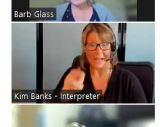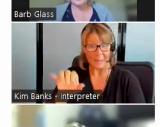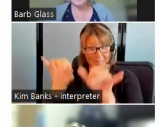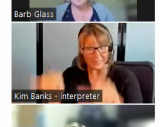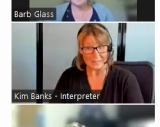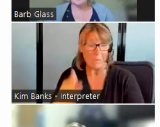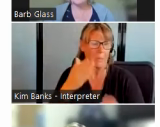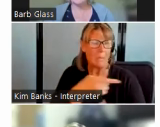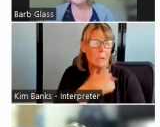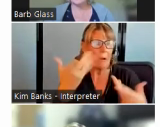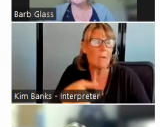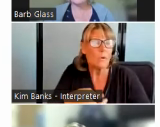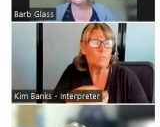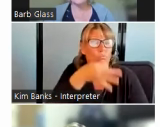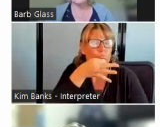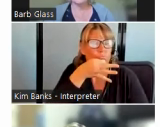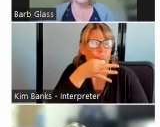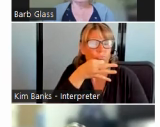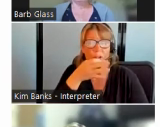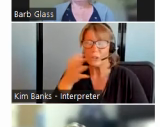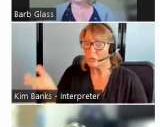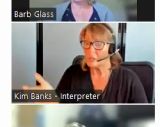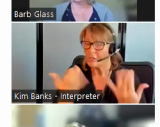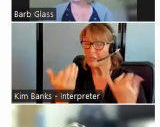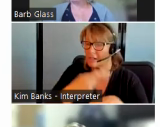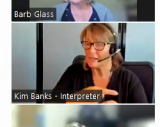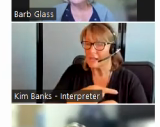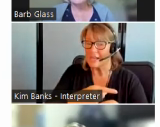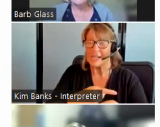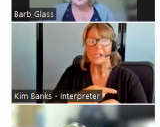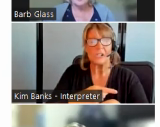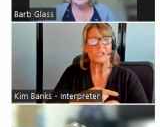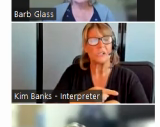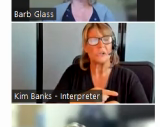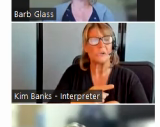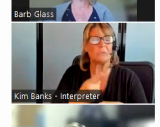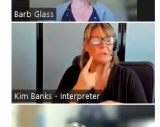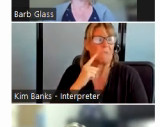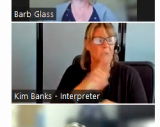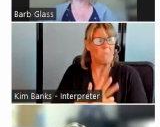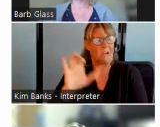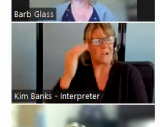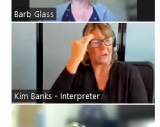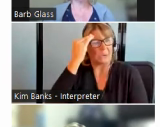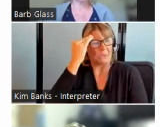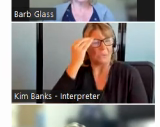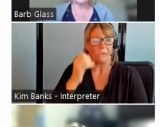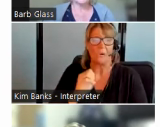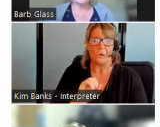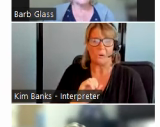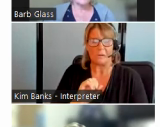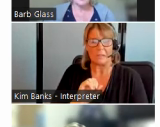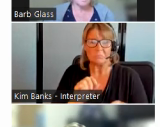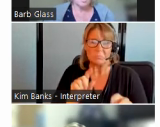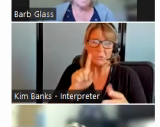an expert and you're just here to, solidify some of your knowledge, to see if there's any